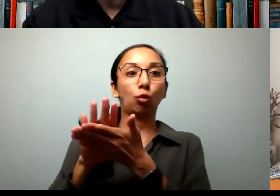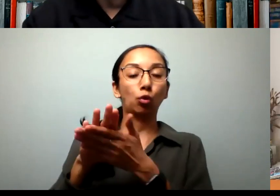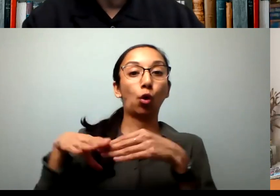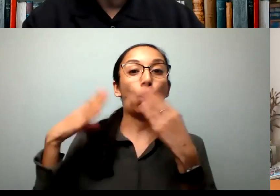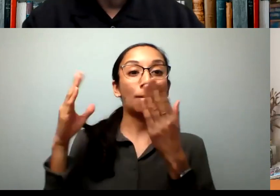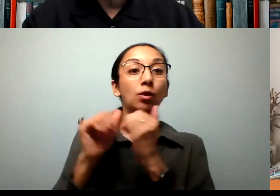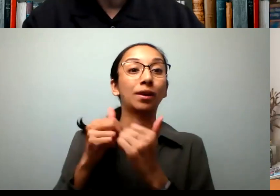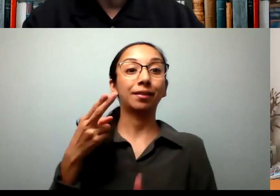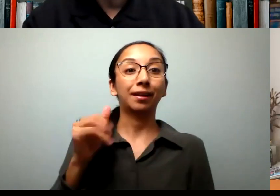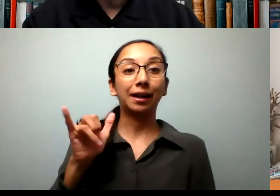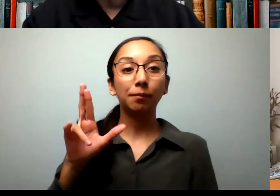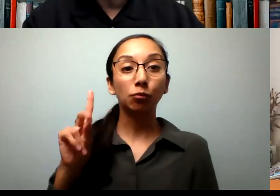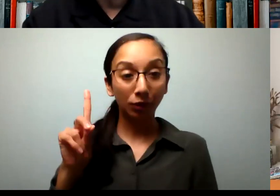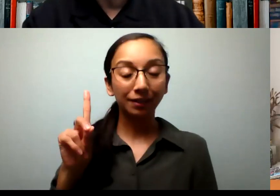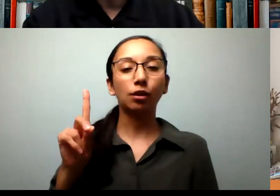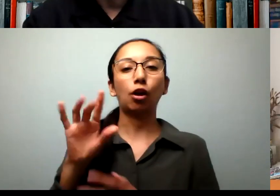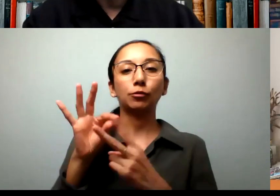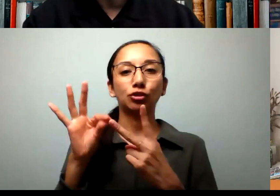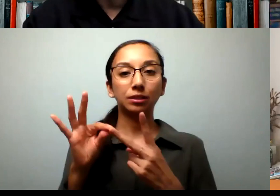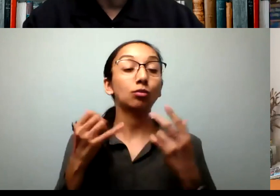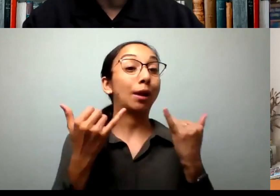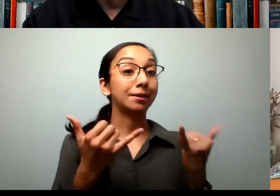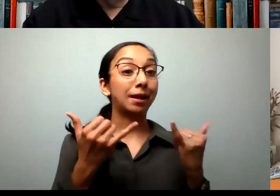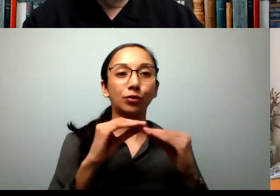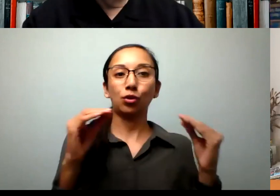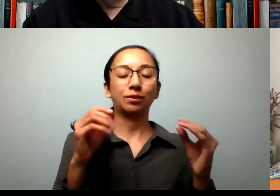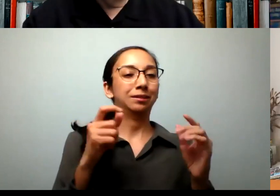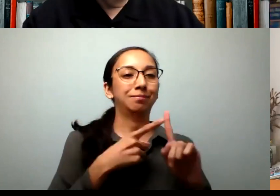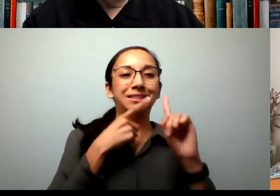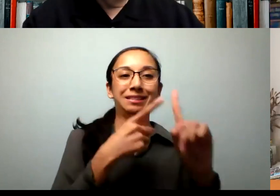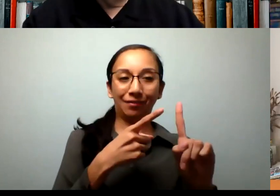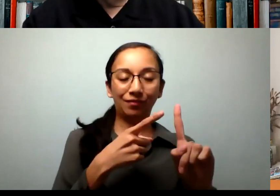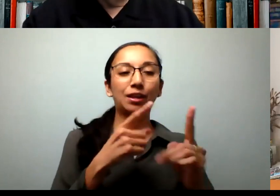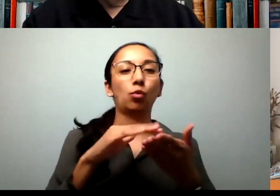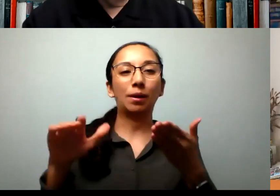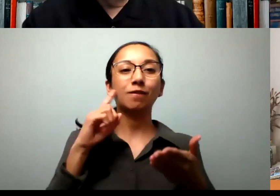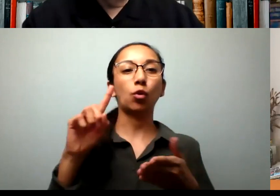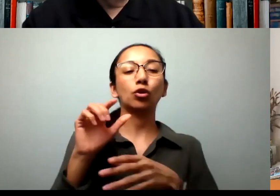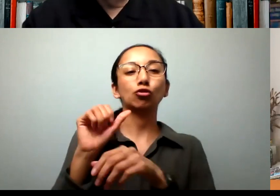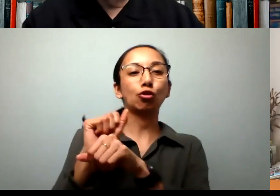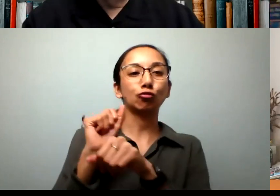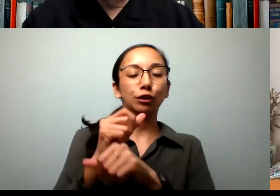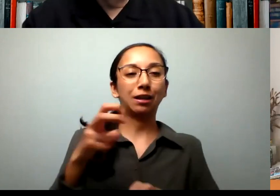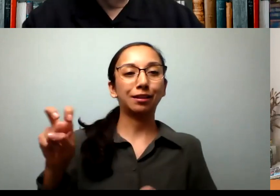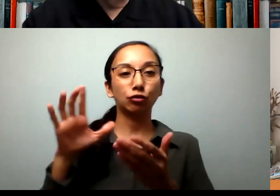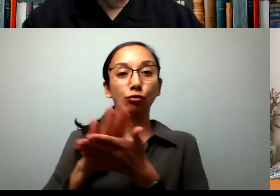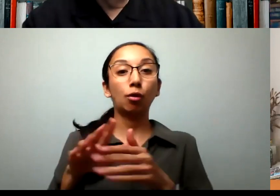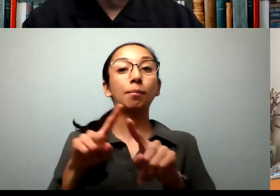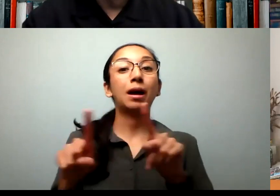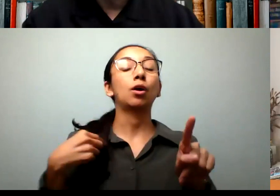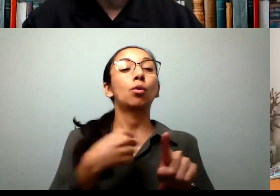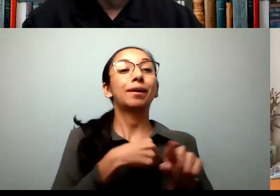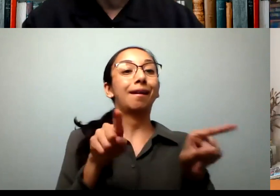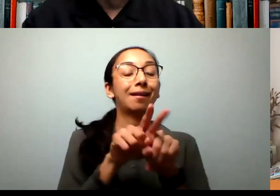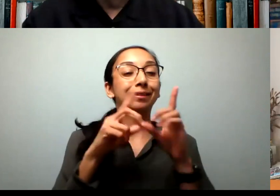hybrid option. Currently, there are no specific waivers for career transition schools. However, as we as a district plan to return